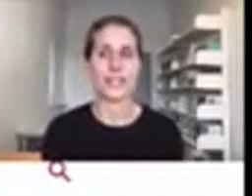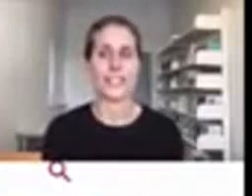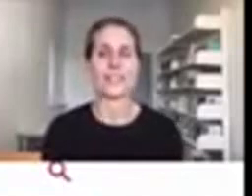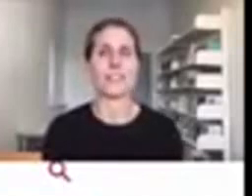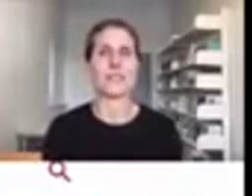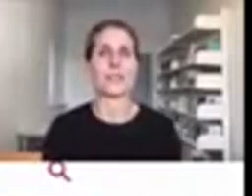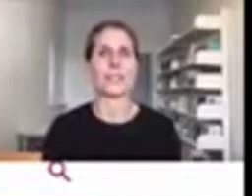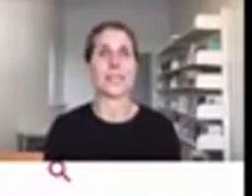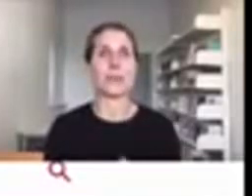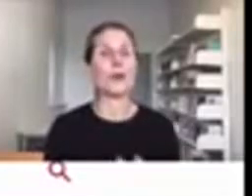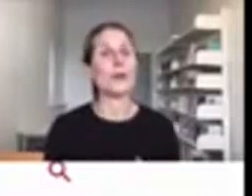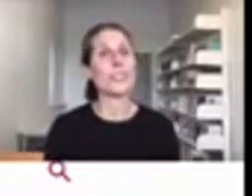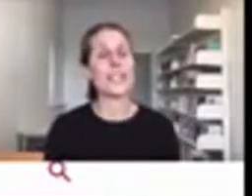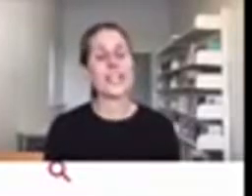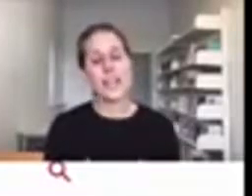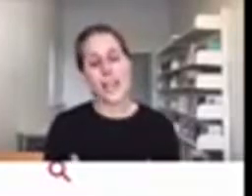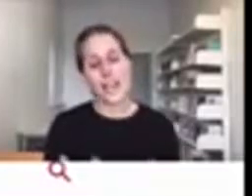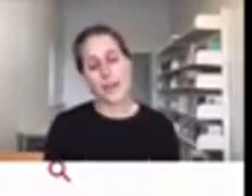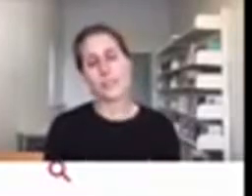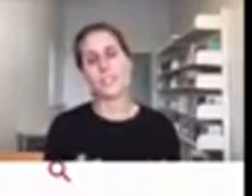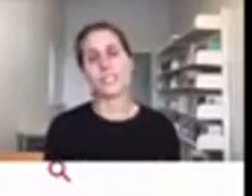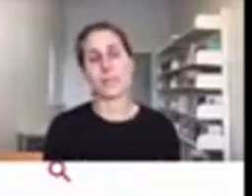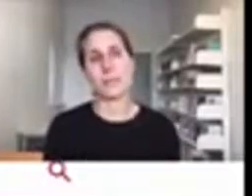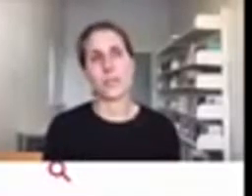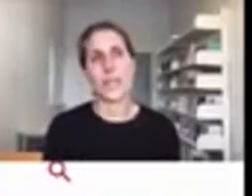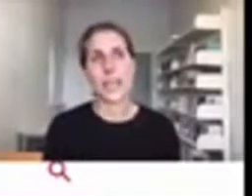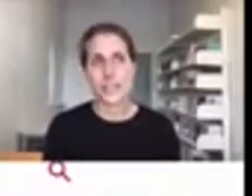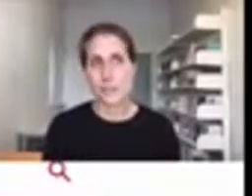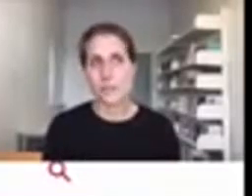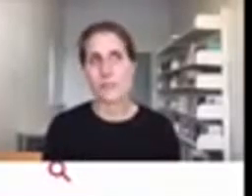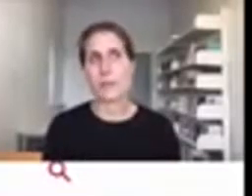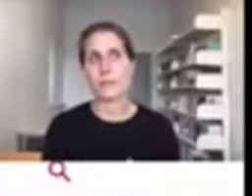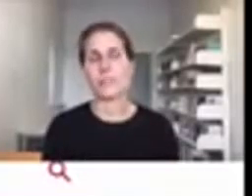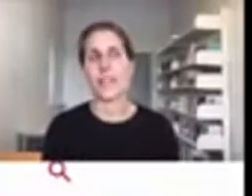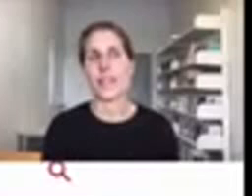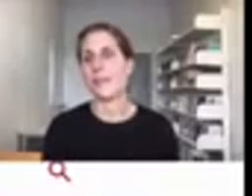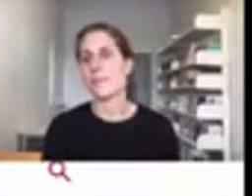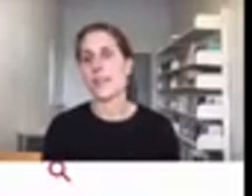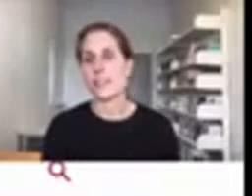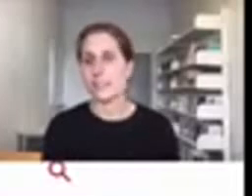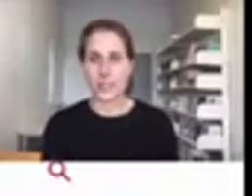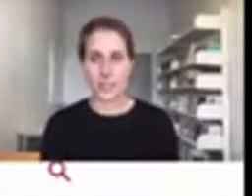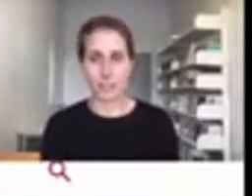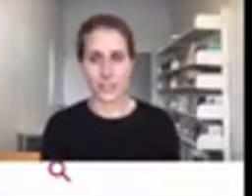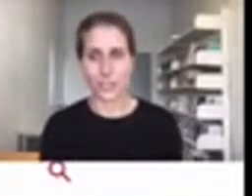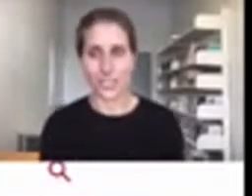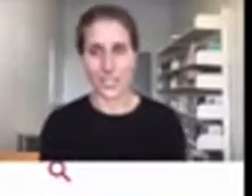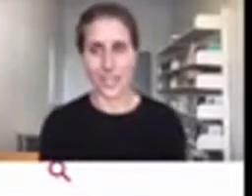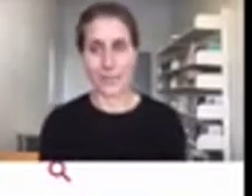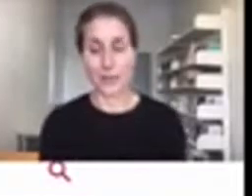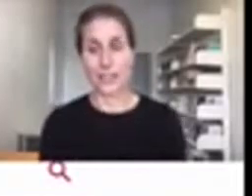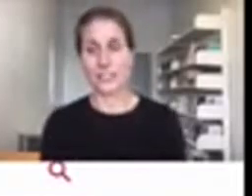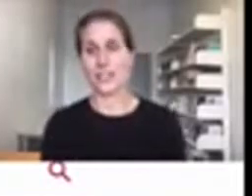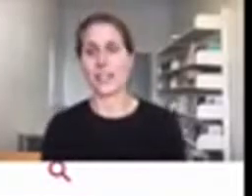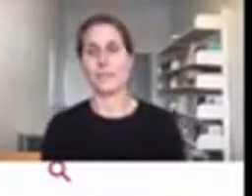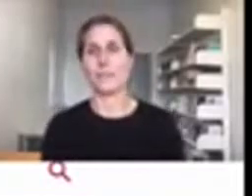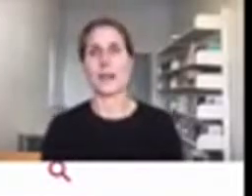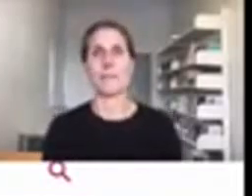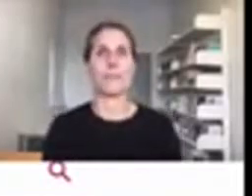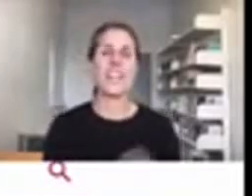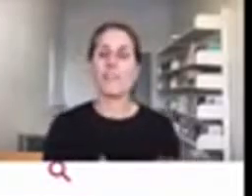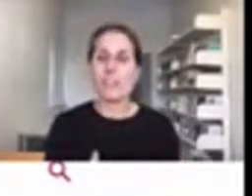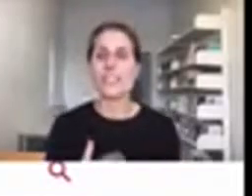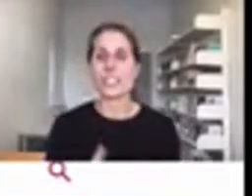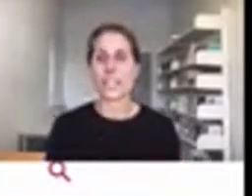to find the resources that we want? And it was interesting because we had a number of people say, there's nothing research can tell us about these